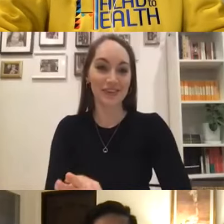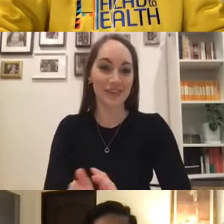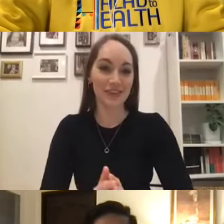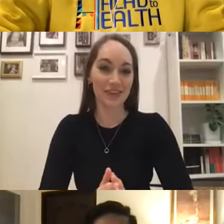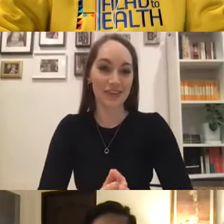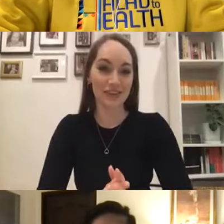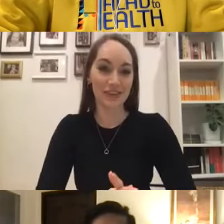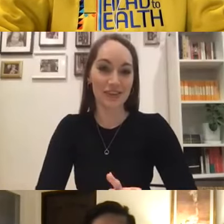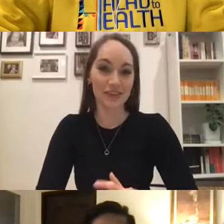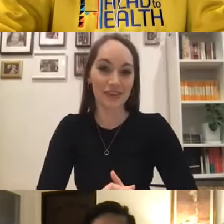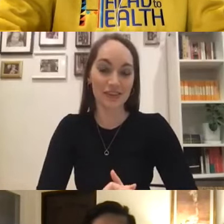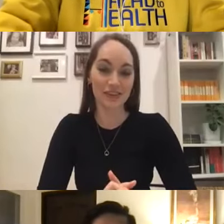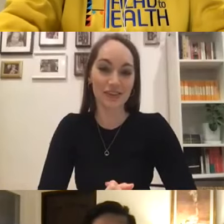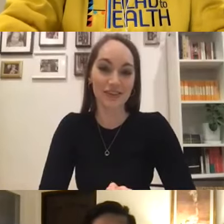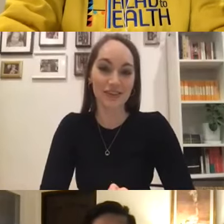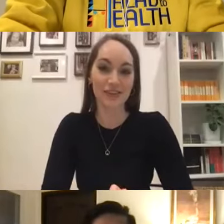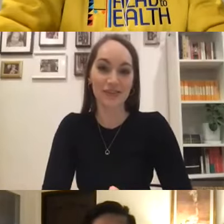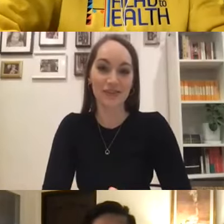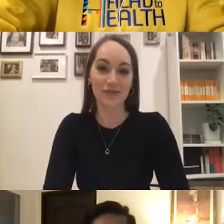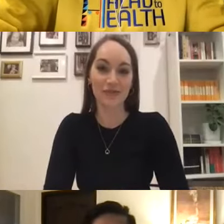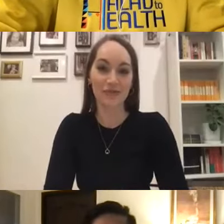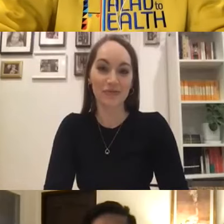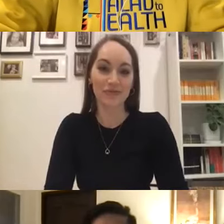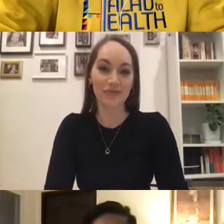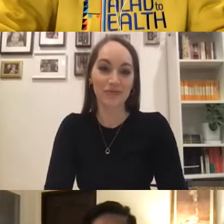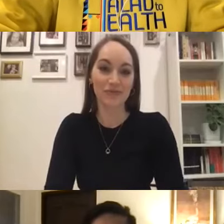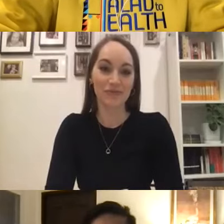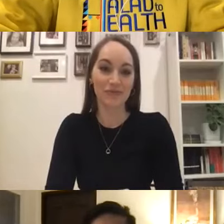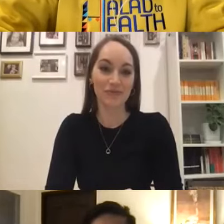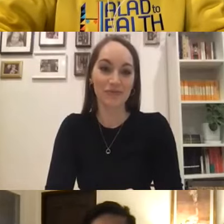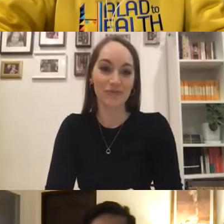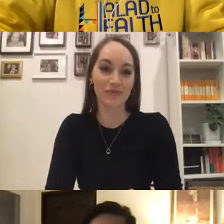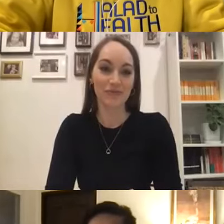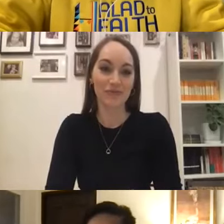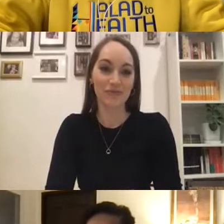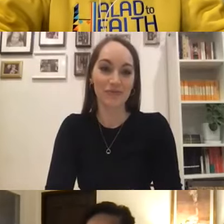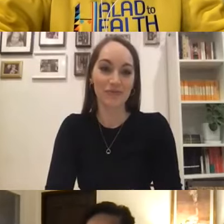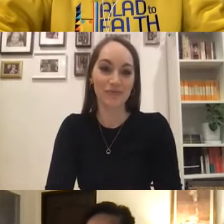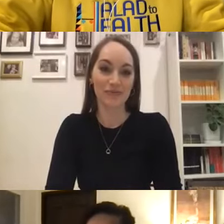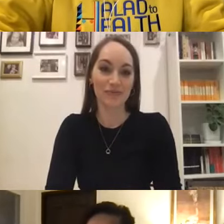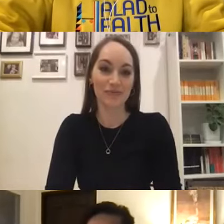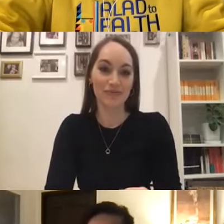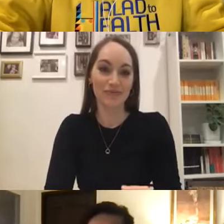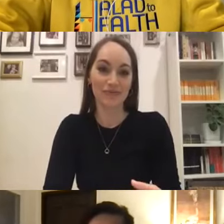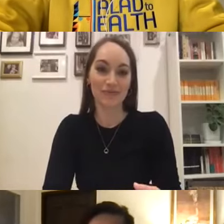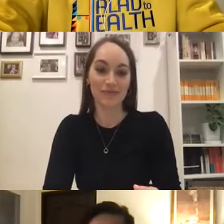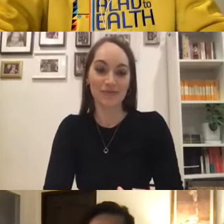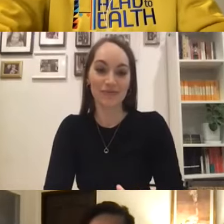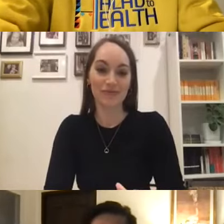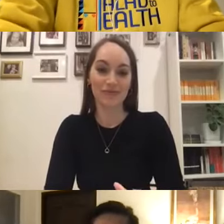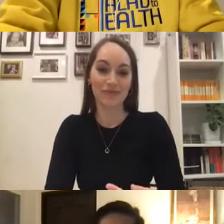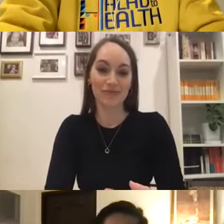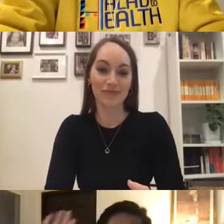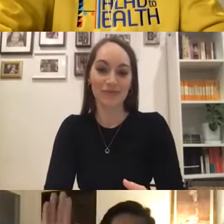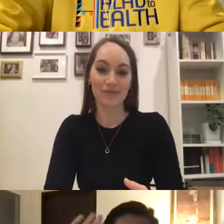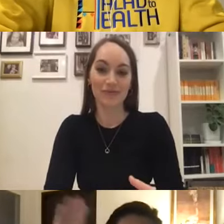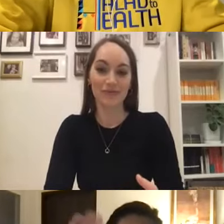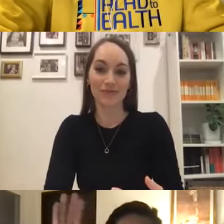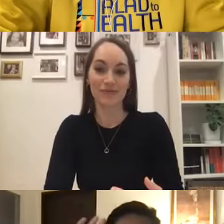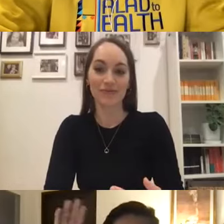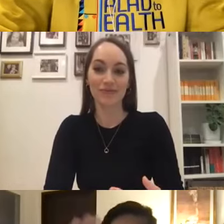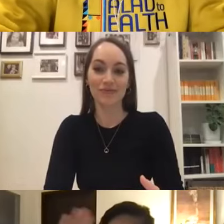All right, that's everything for tonight. So good night to our lovely attendees. Thank you all so much for coming.